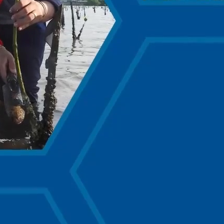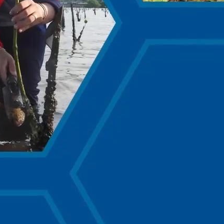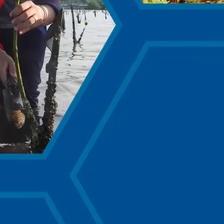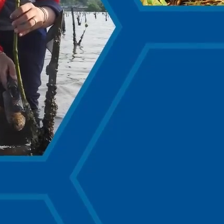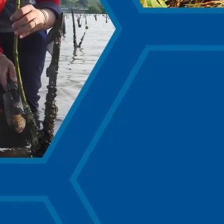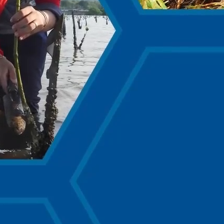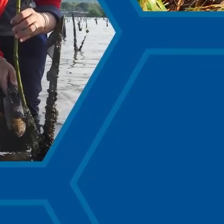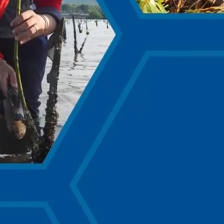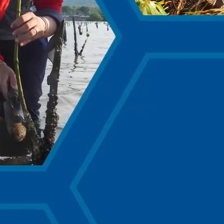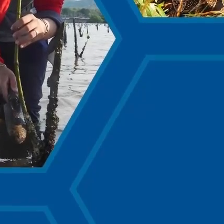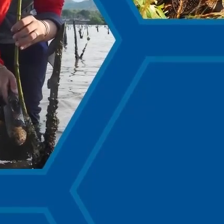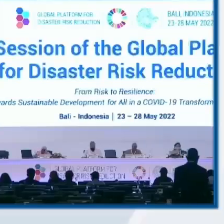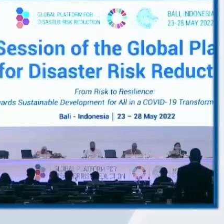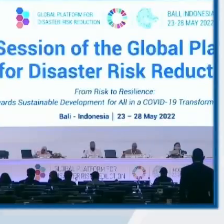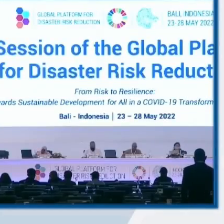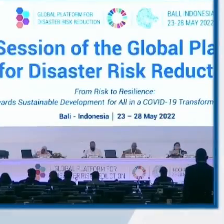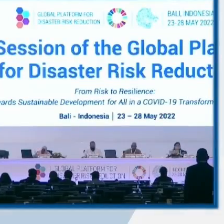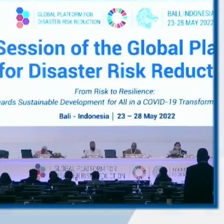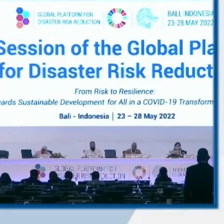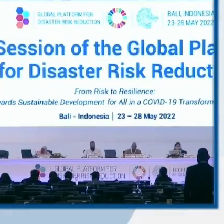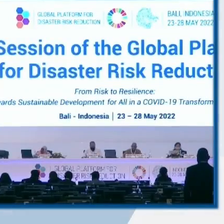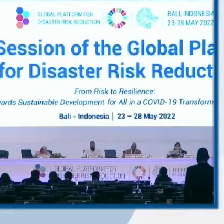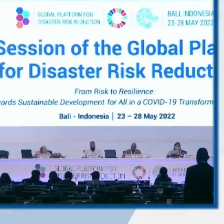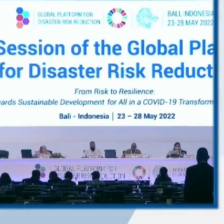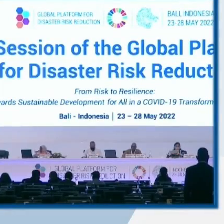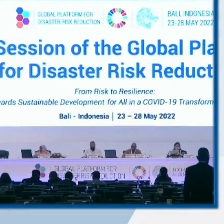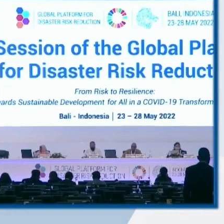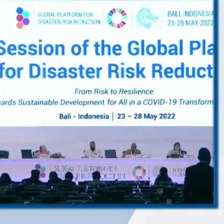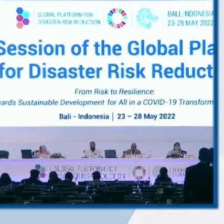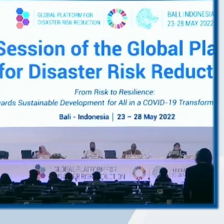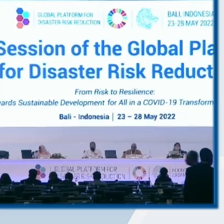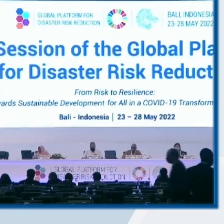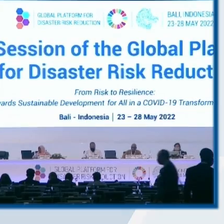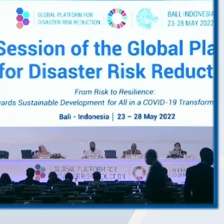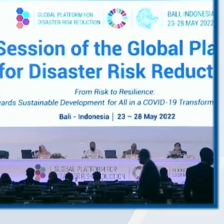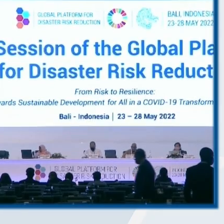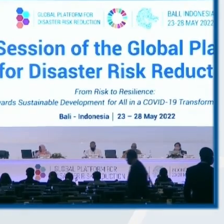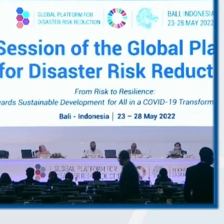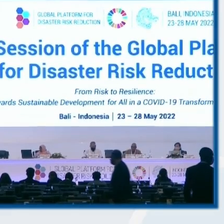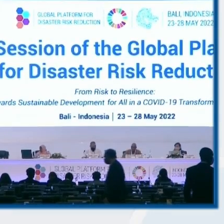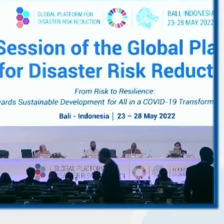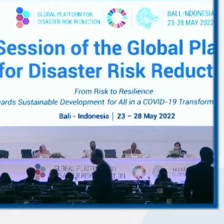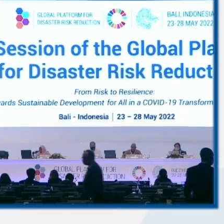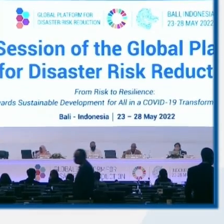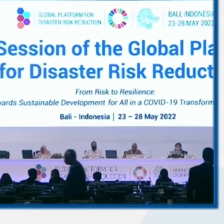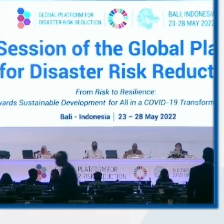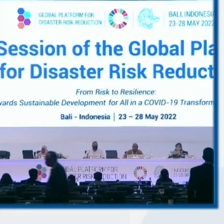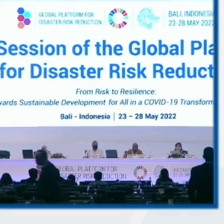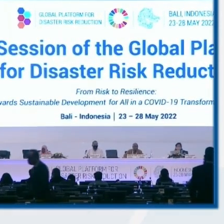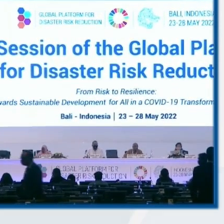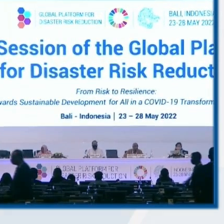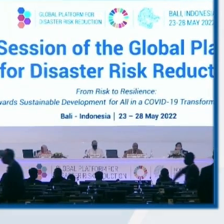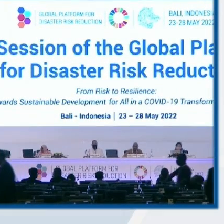Good afternoon and welcome to the session Breaking the Silos toward Multi-Hazard and